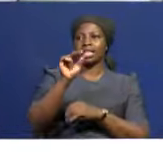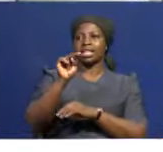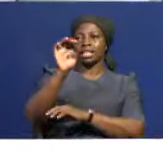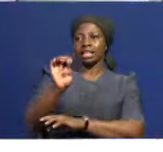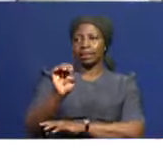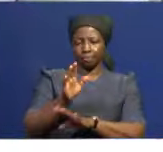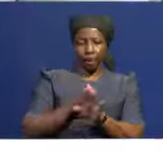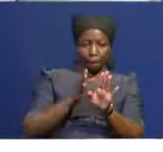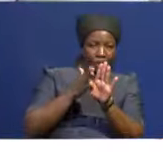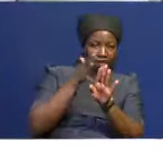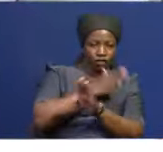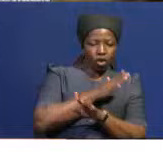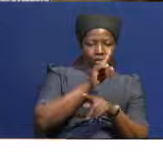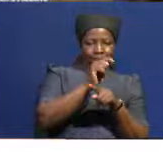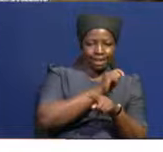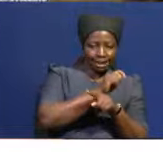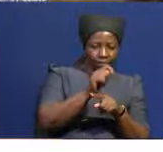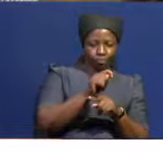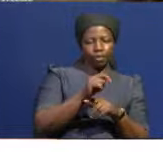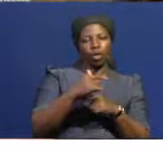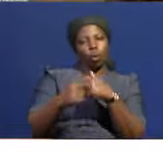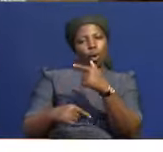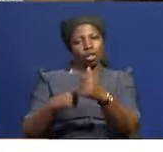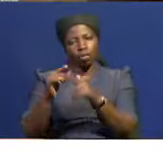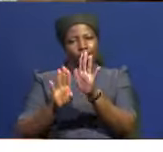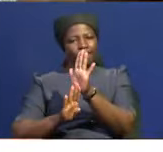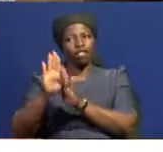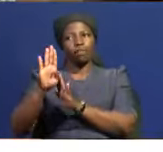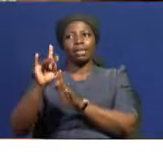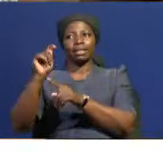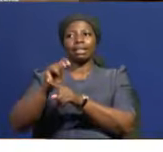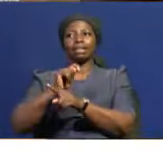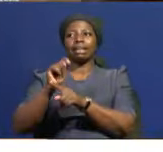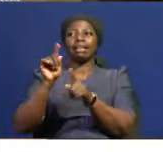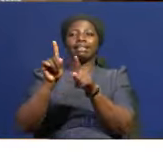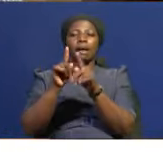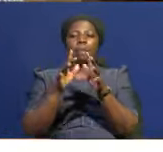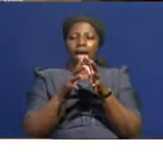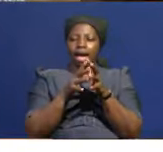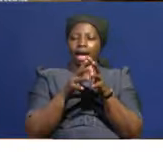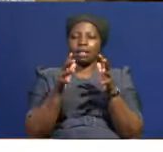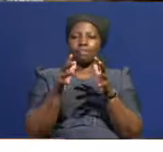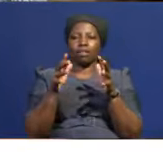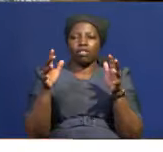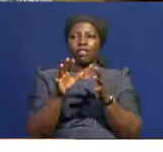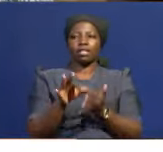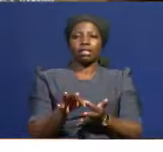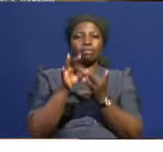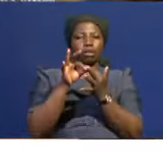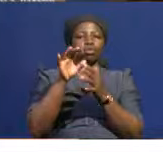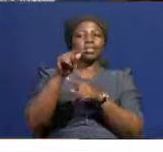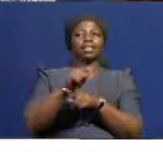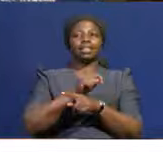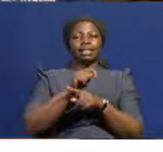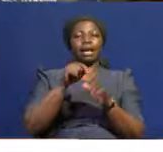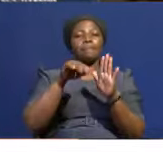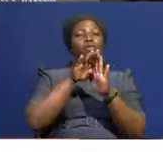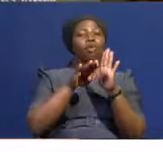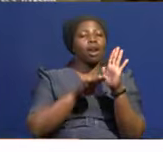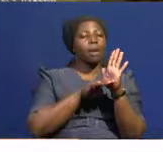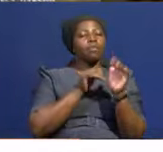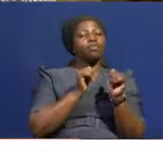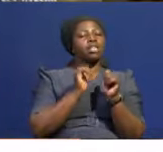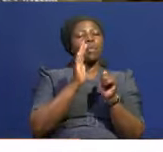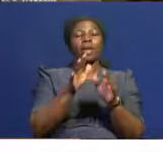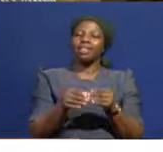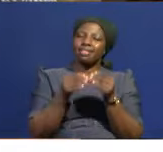training, continuous development training, and expansion of specialized training programs will equip